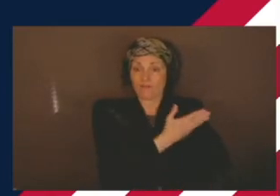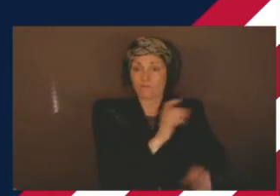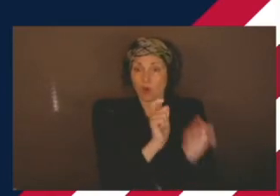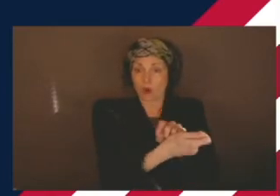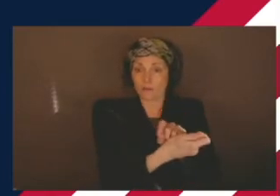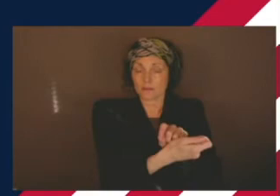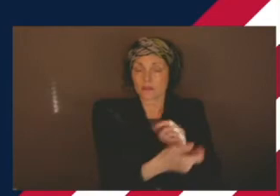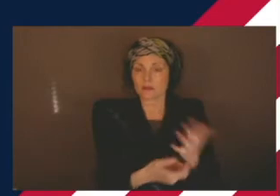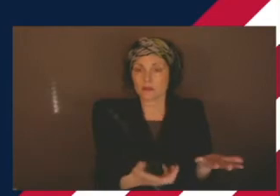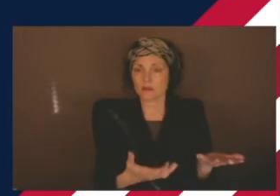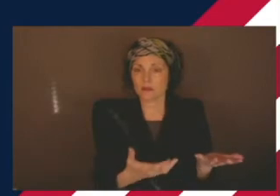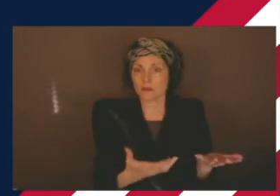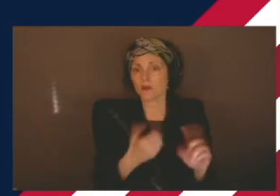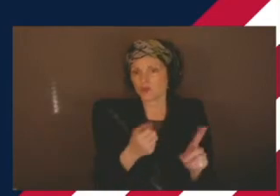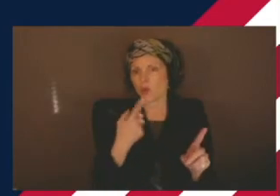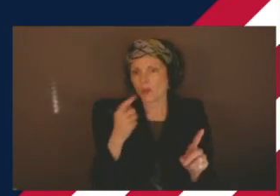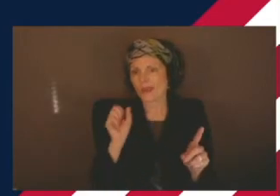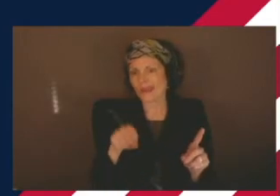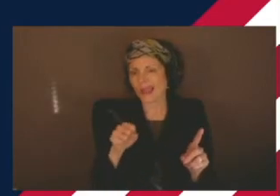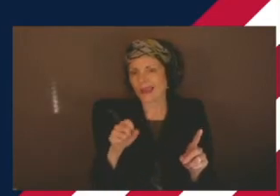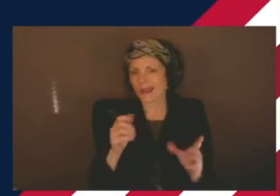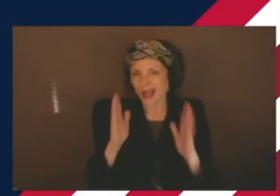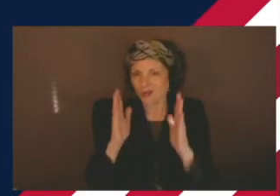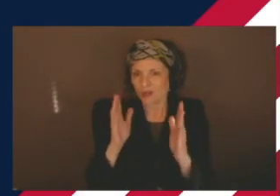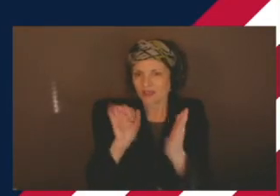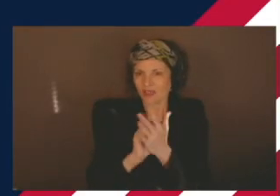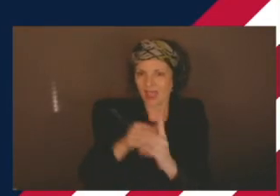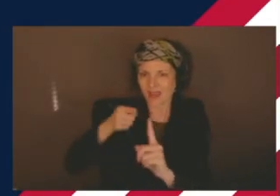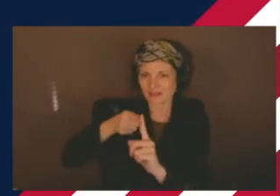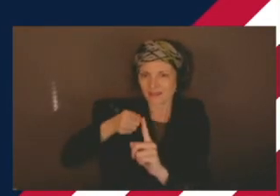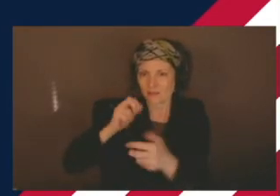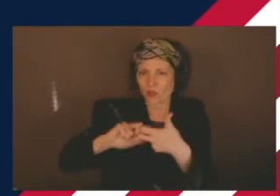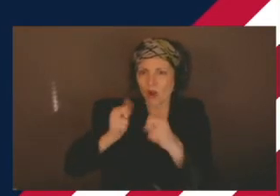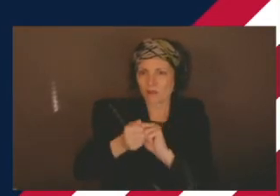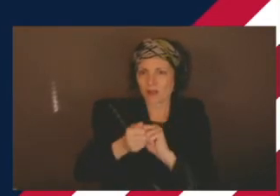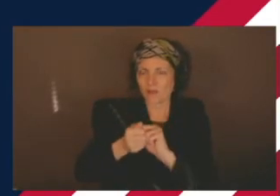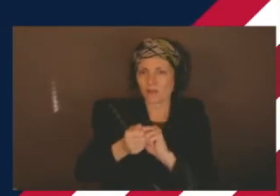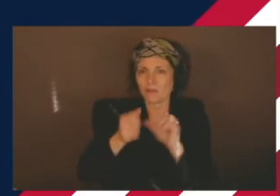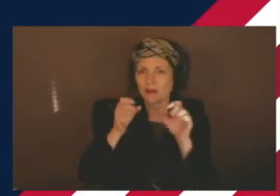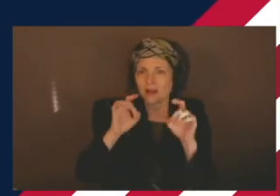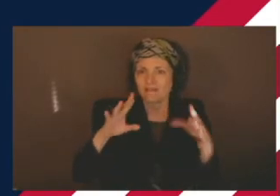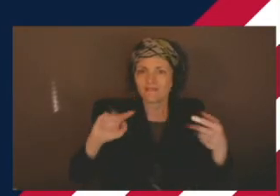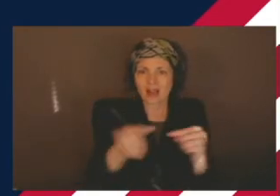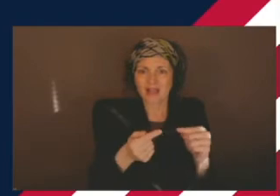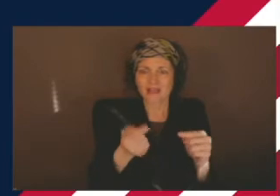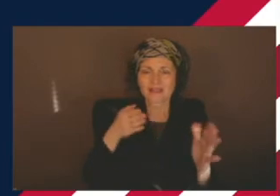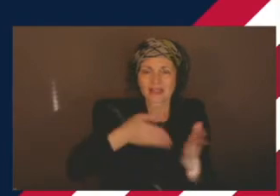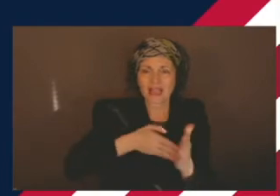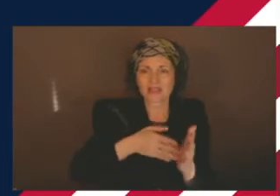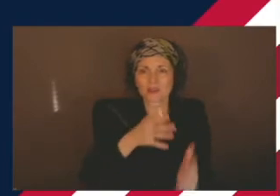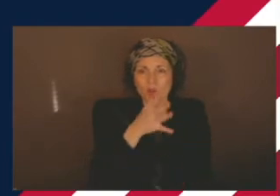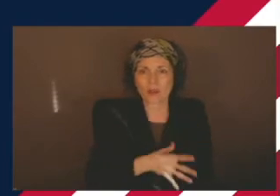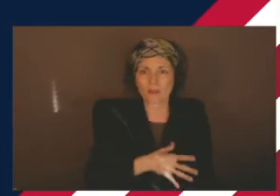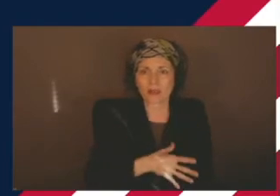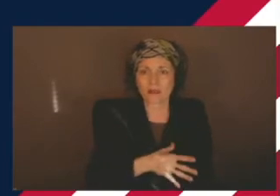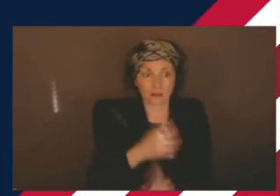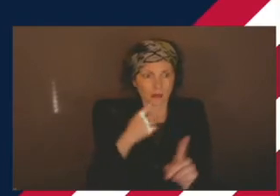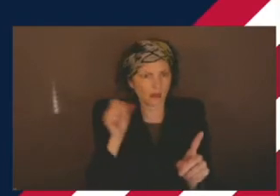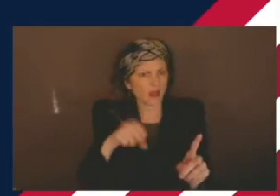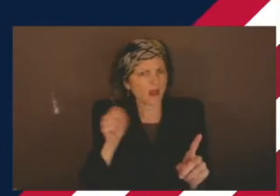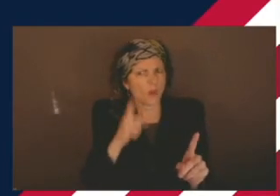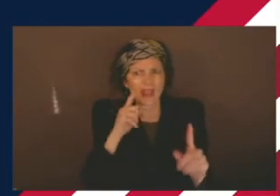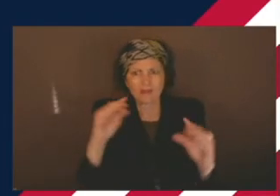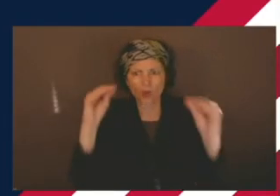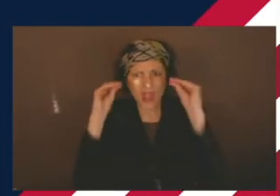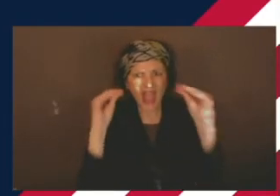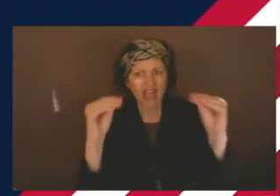violence against women? It absolutely needs to be a part of the education of the police department, right? It absolutely needs to